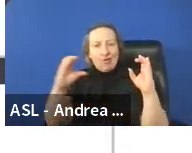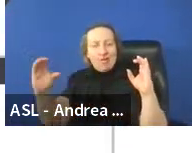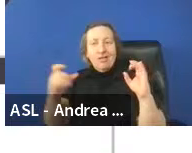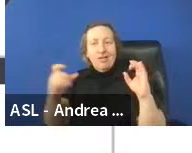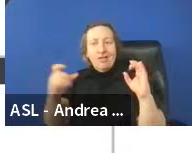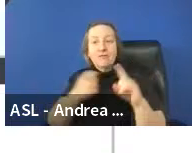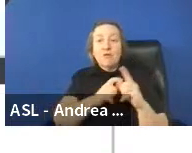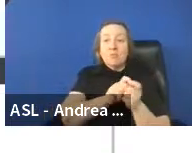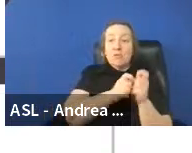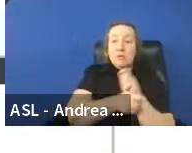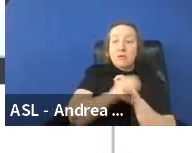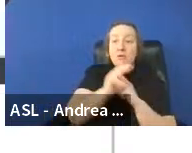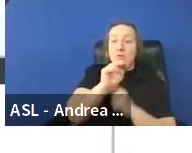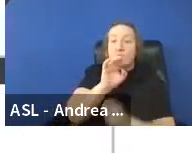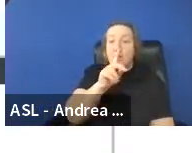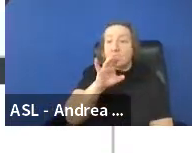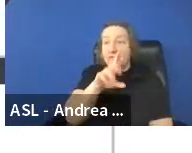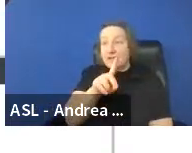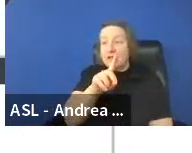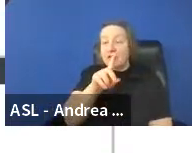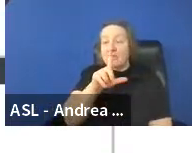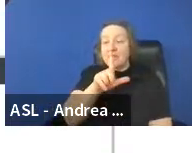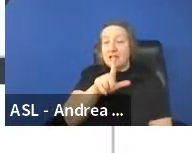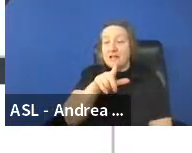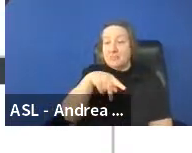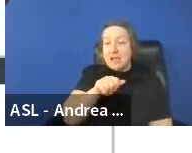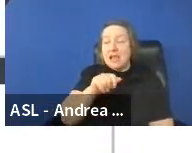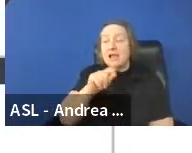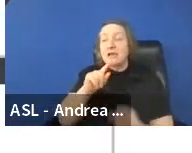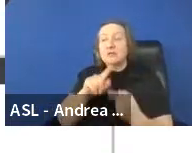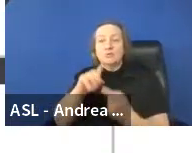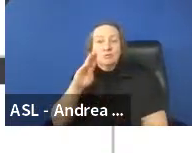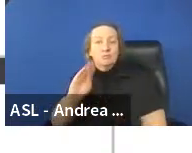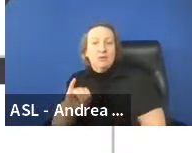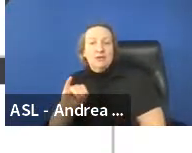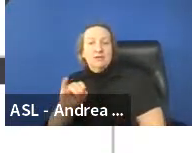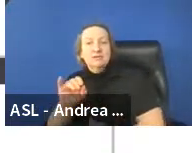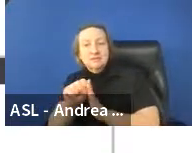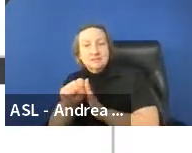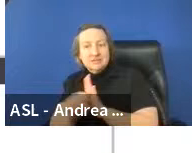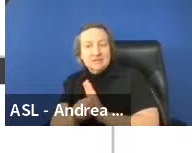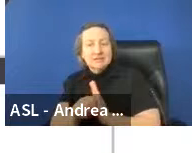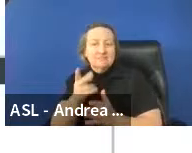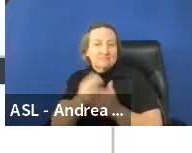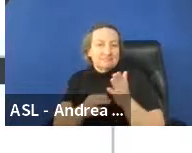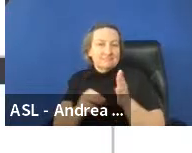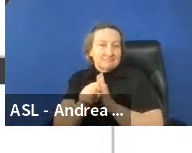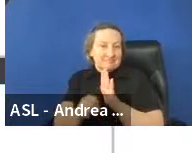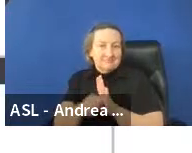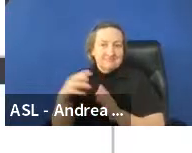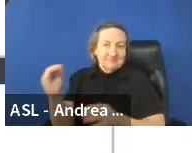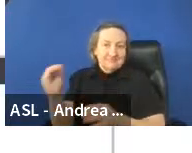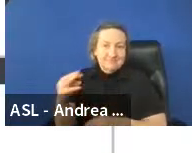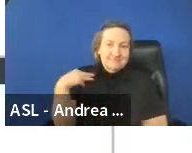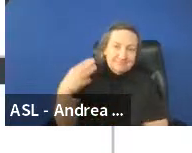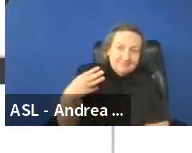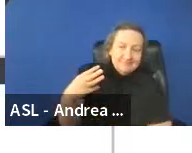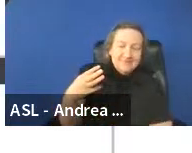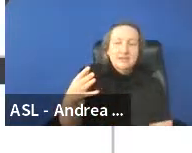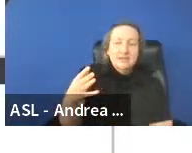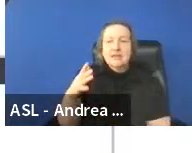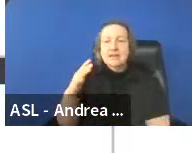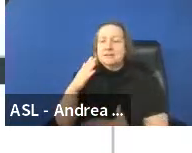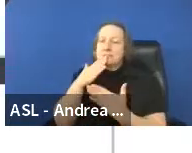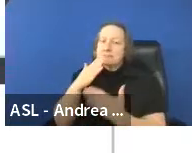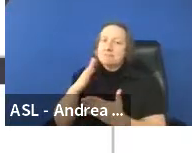modified LPA all the way to the bi-state. And I will point out Millicent's been a great guide on helping us think about how we get to a decision. And I